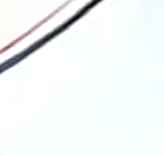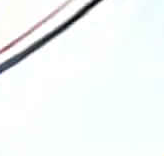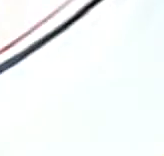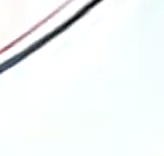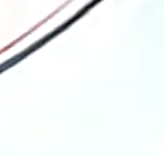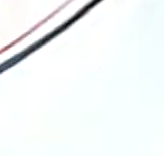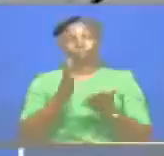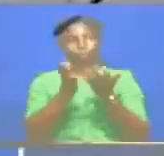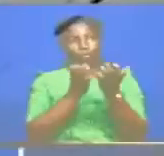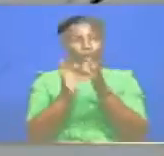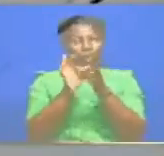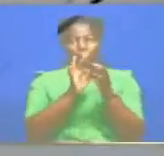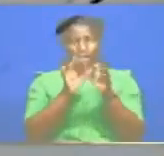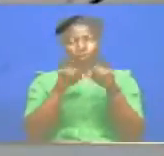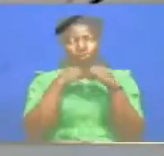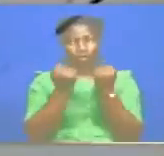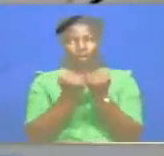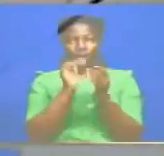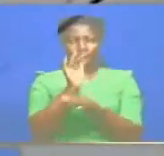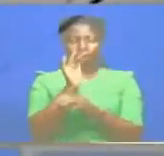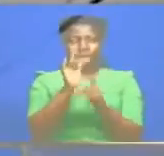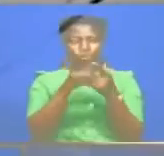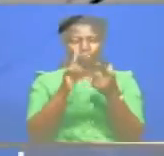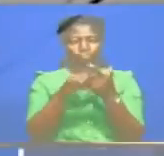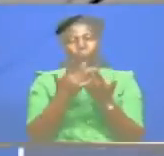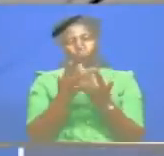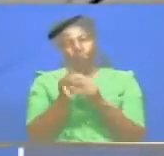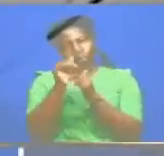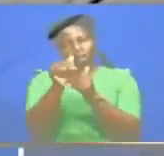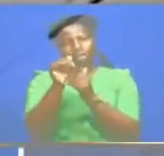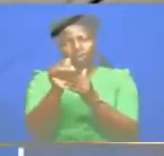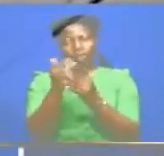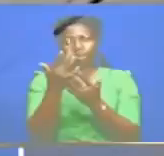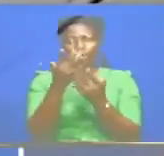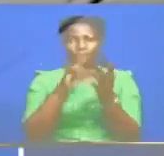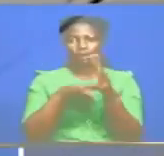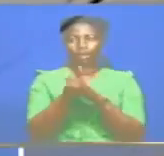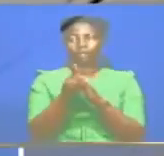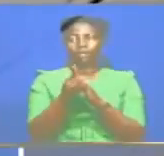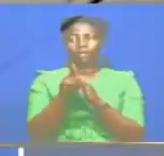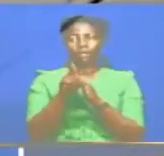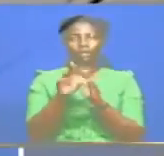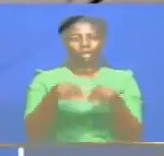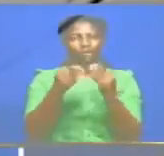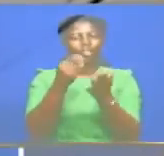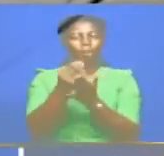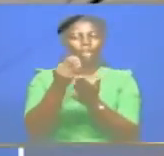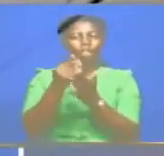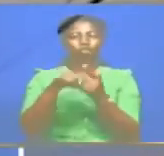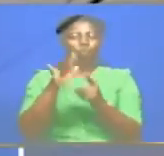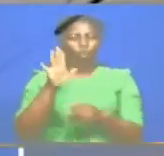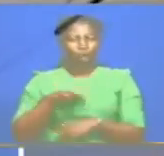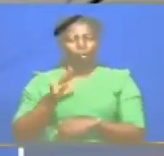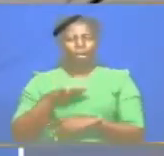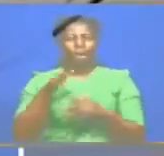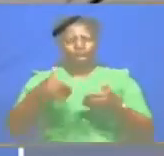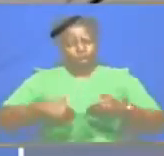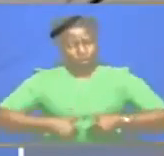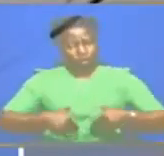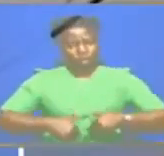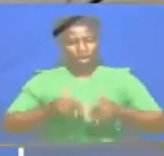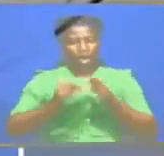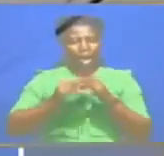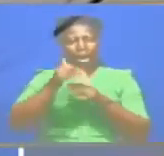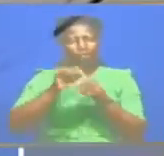And in business, cooperative societies have been urged to take a leading role in liquidating women and youth startup post-COVID-19